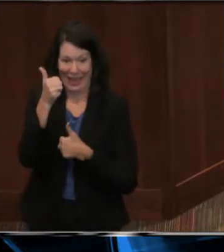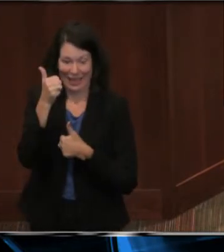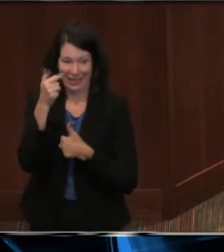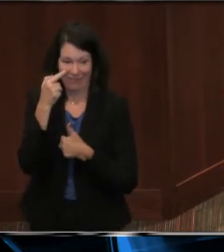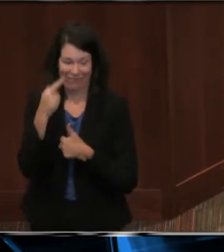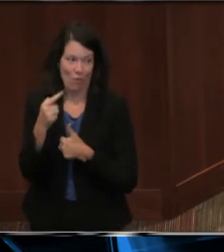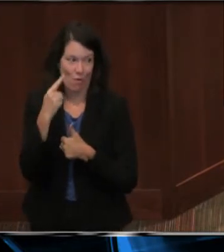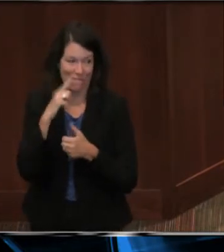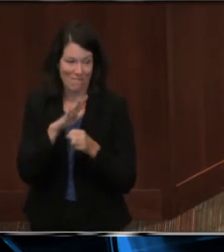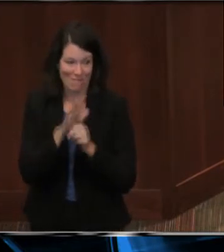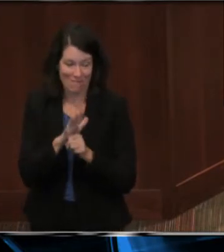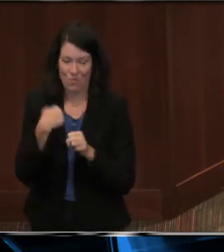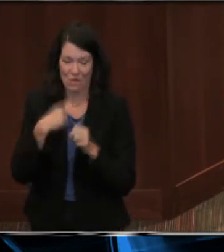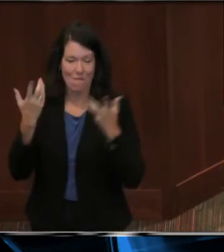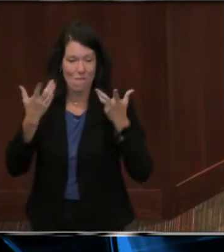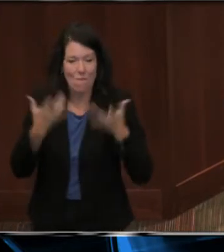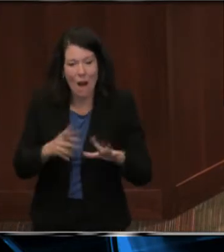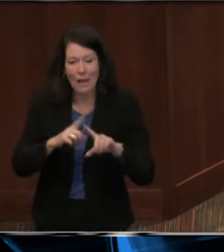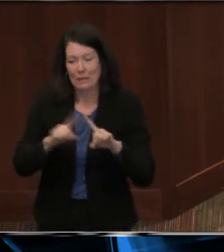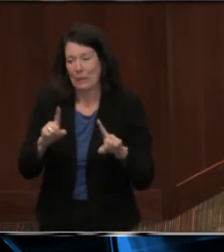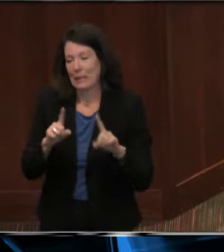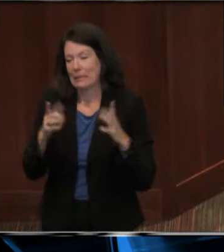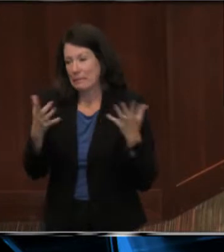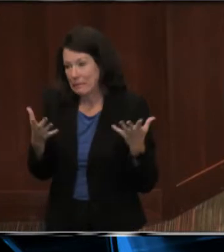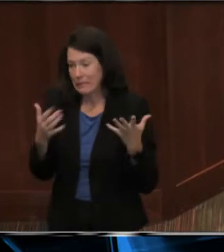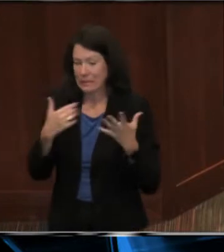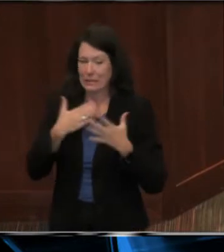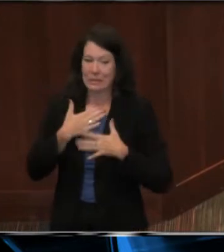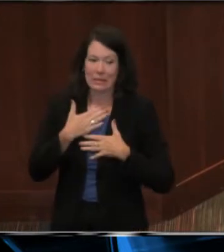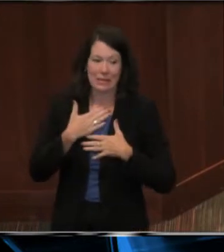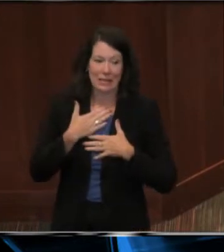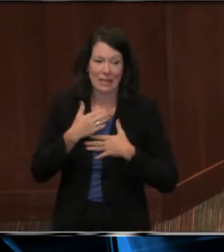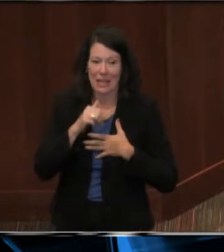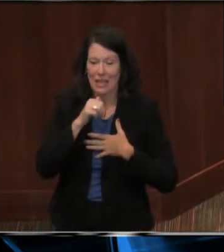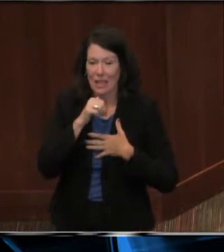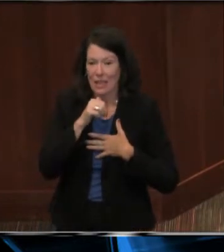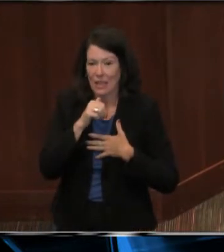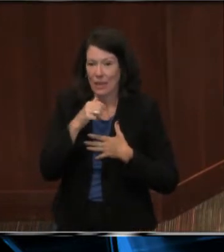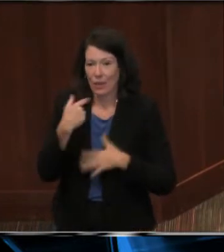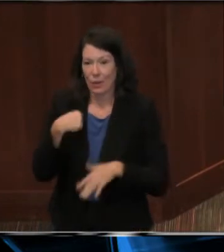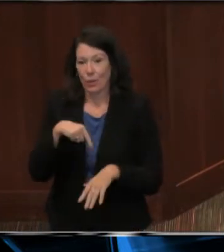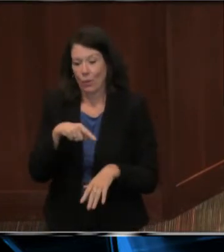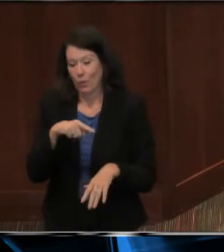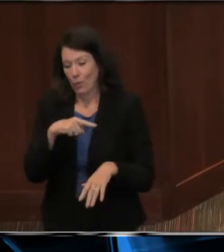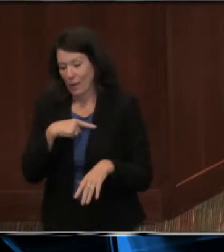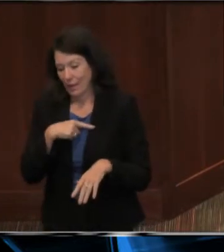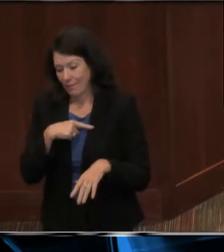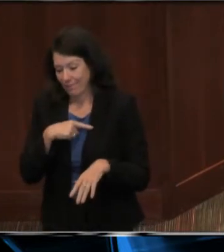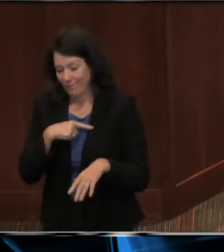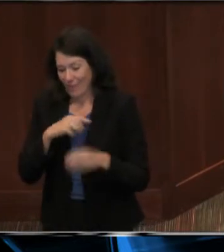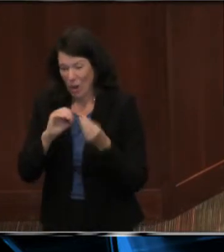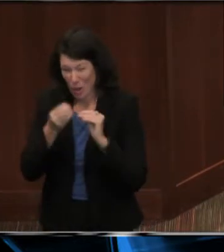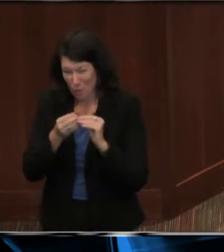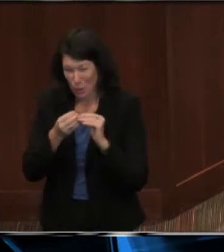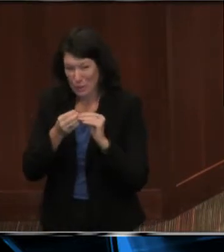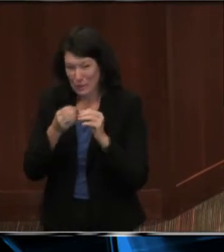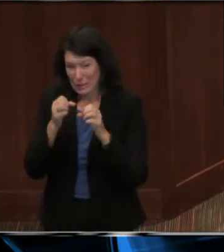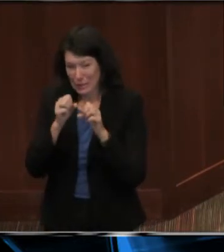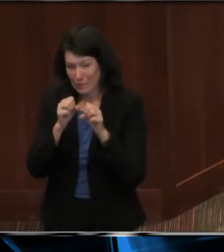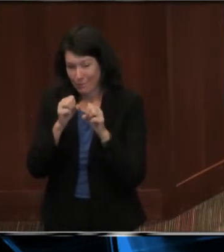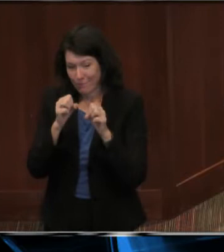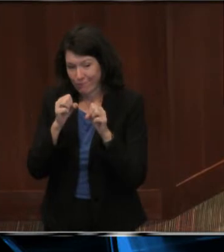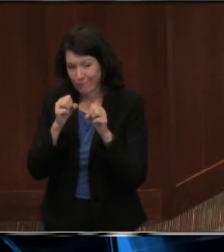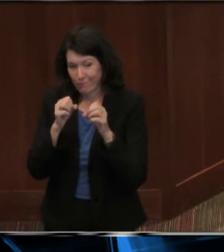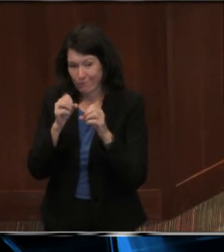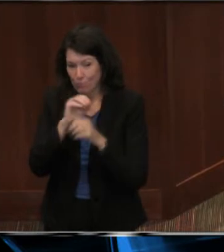that we would like to be. While we want to lead in many areas, we don't in the pandemic. While our numbers are continuing